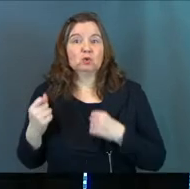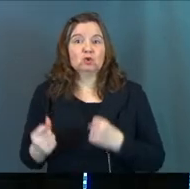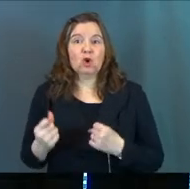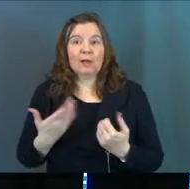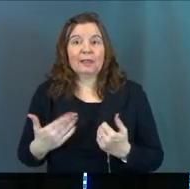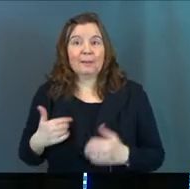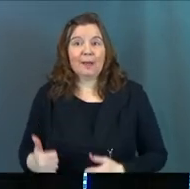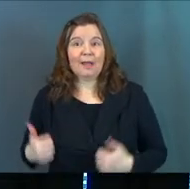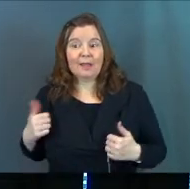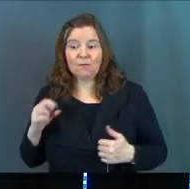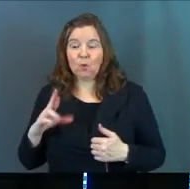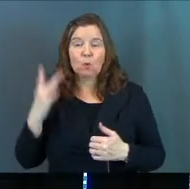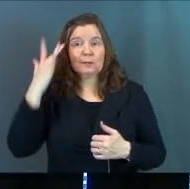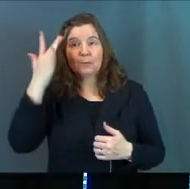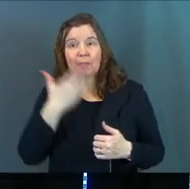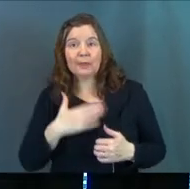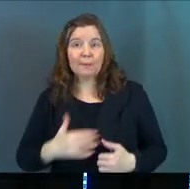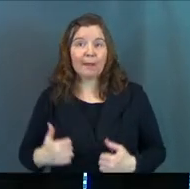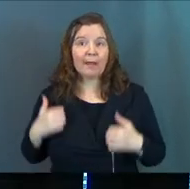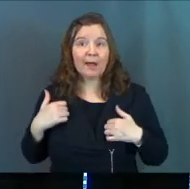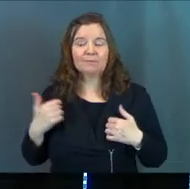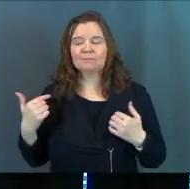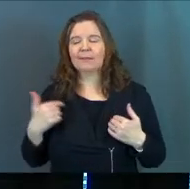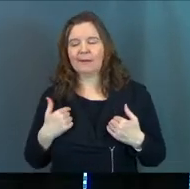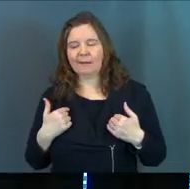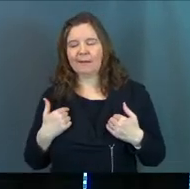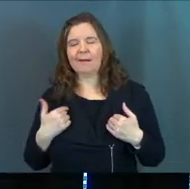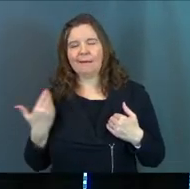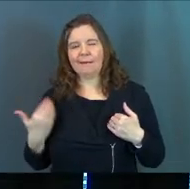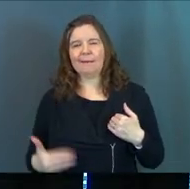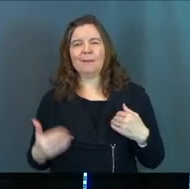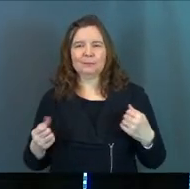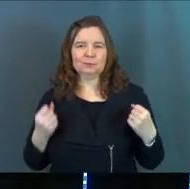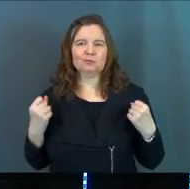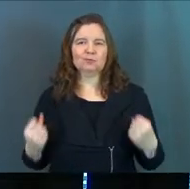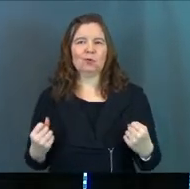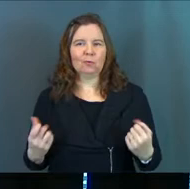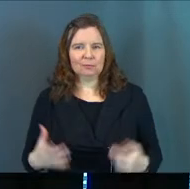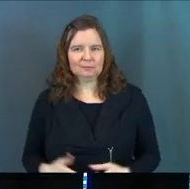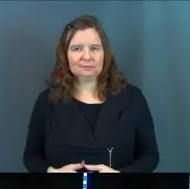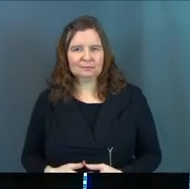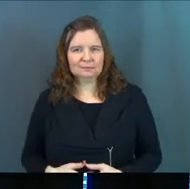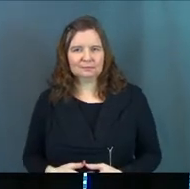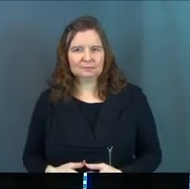strong things in my life or smart things in my life. I am strong.